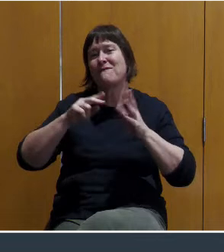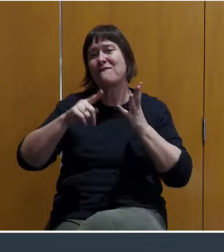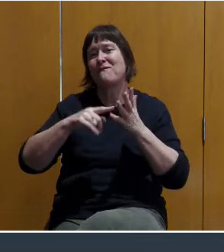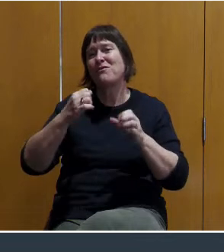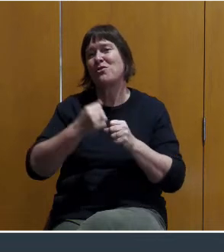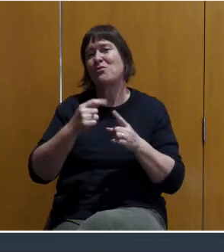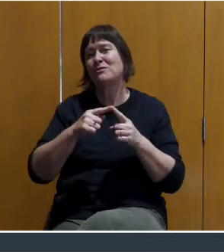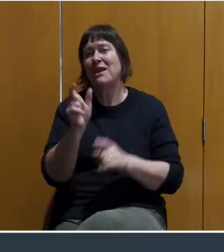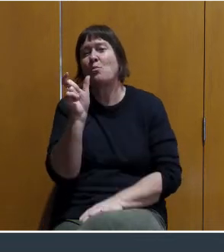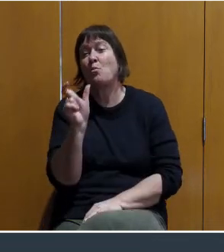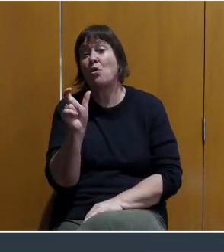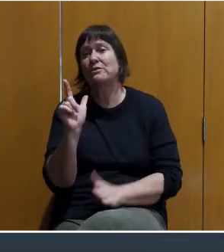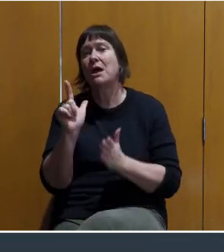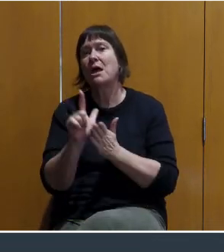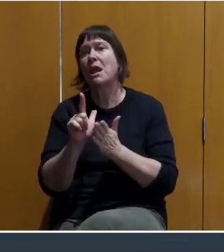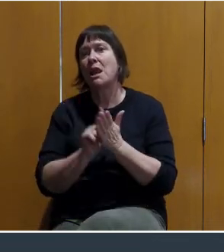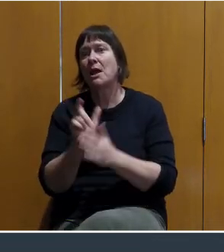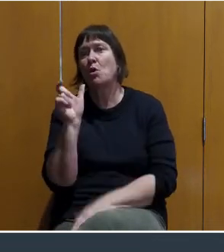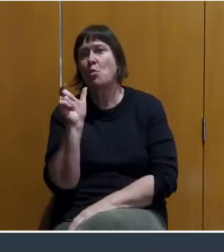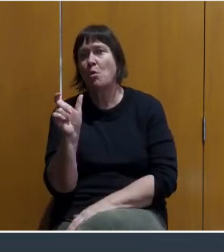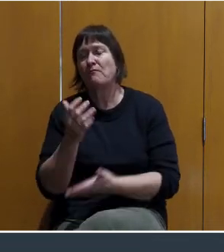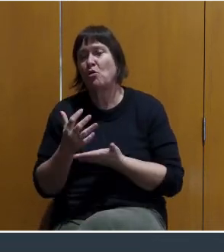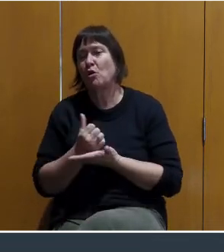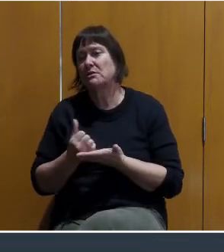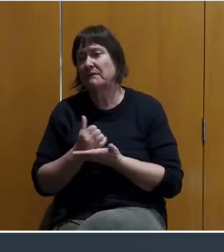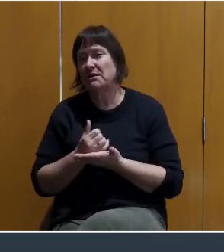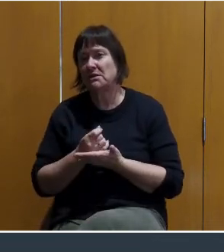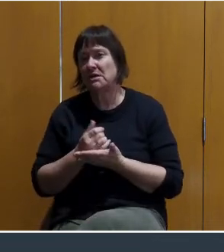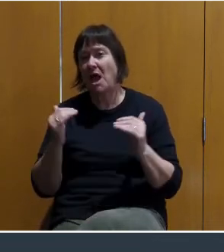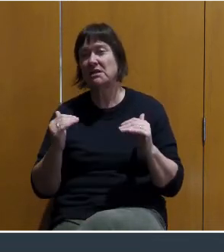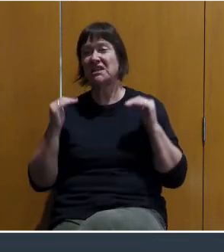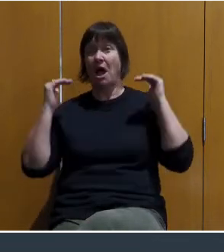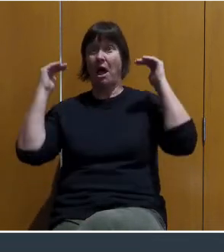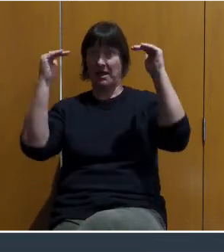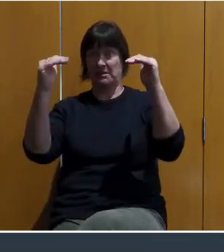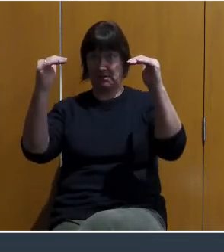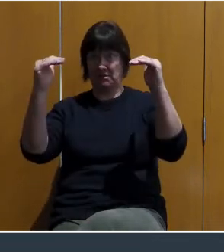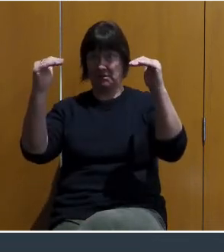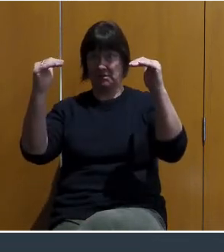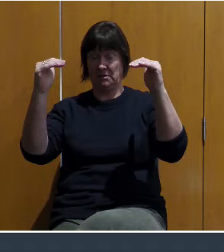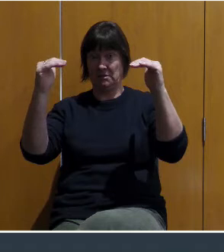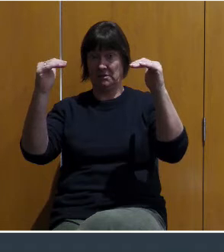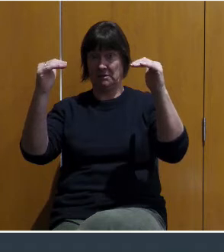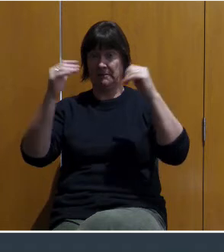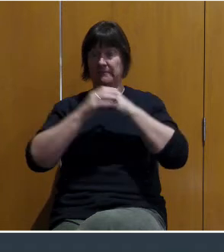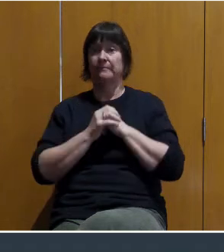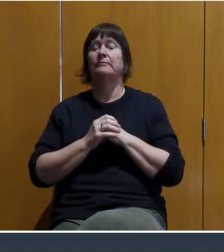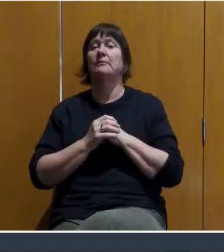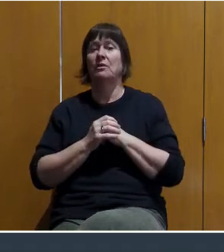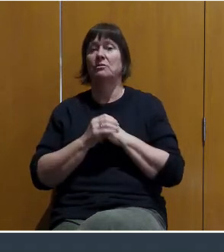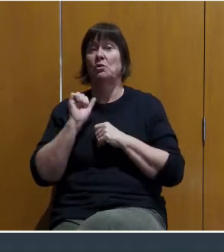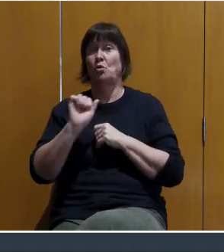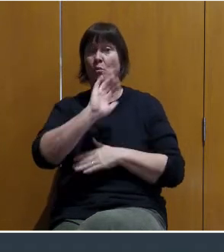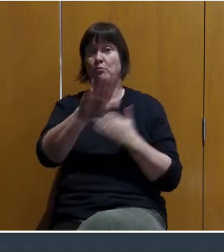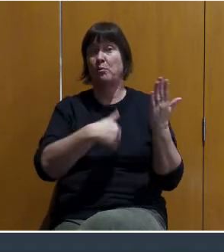legal standing for a conservation type area. So when I look at your